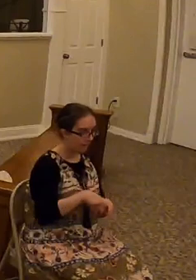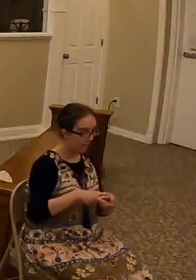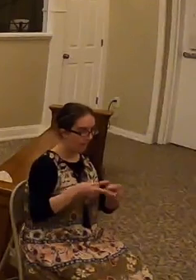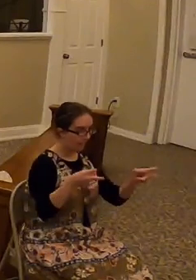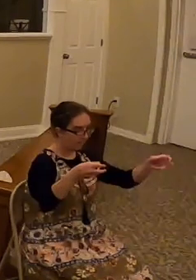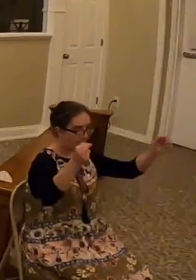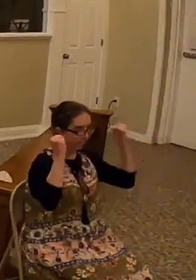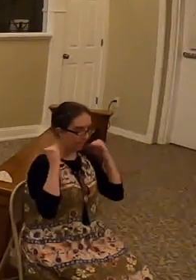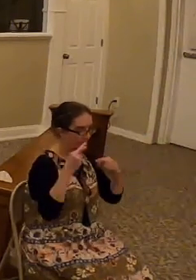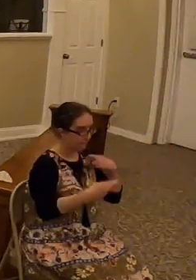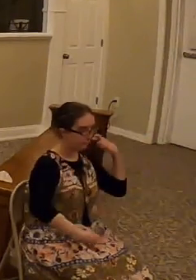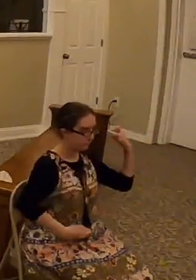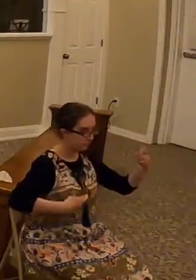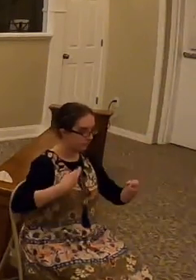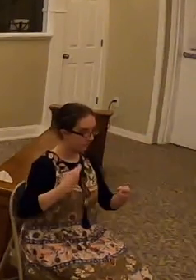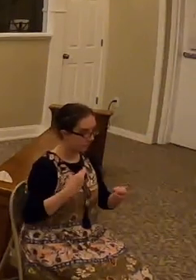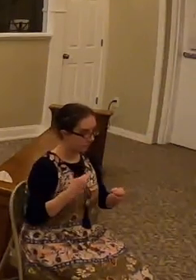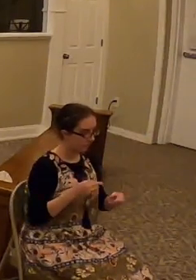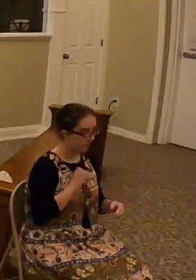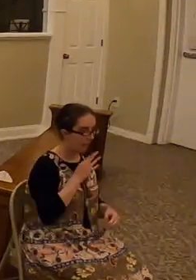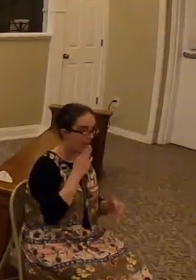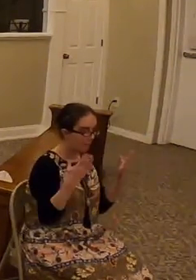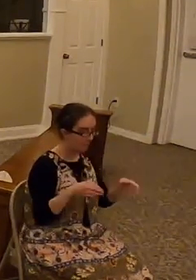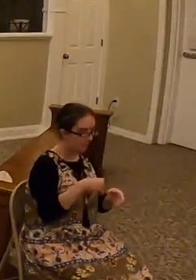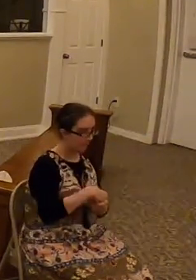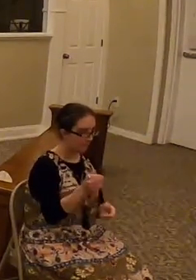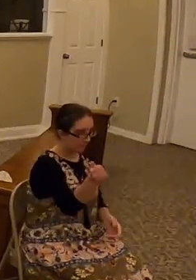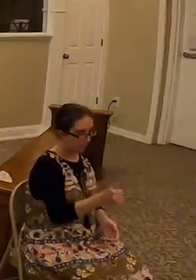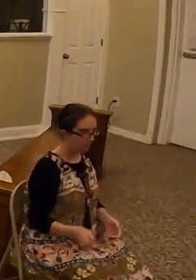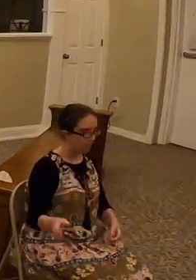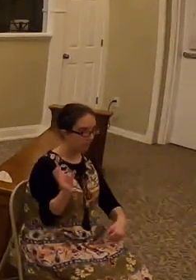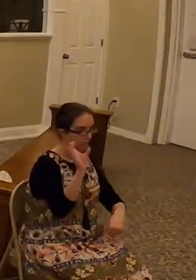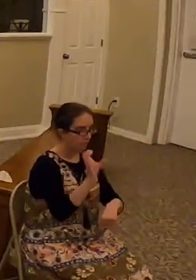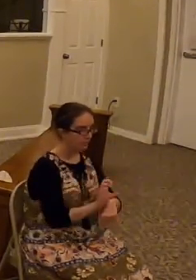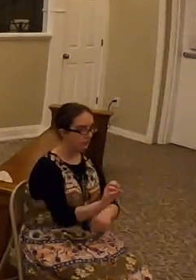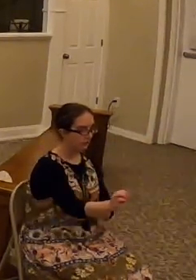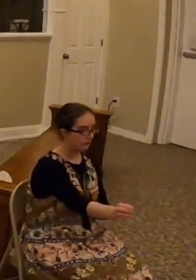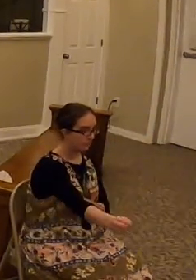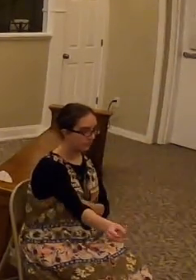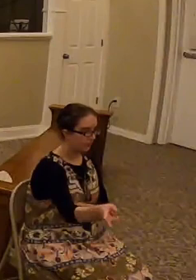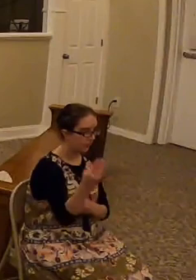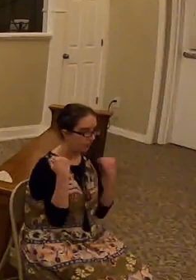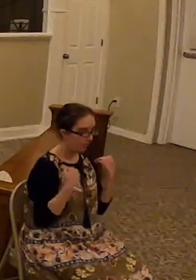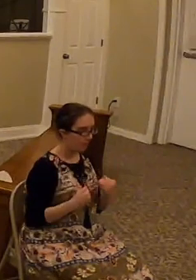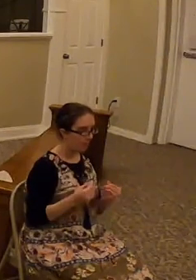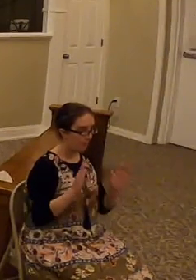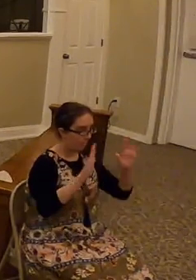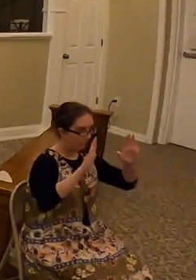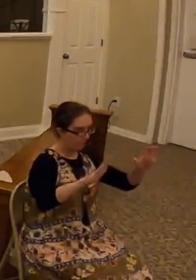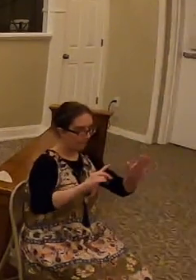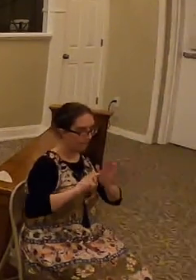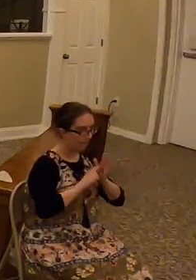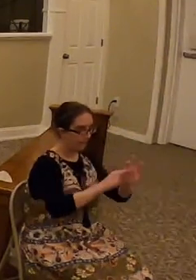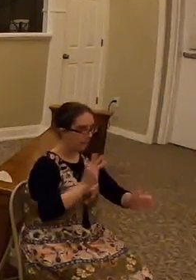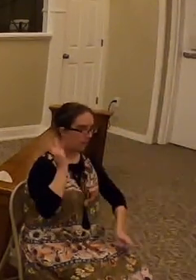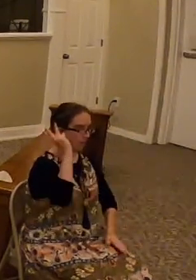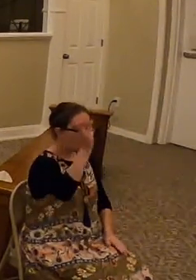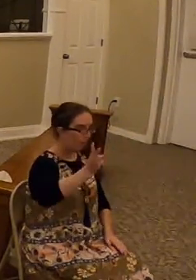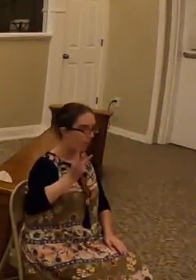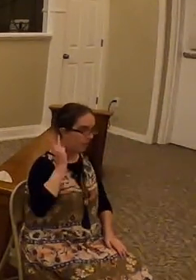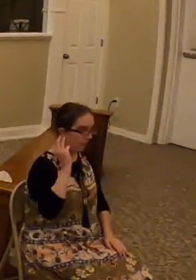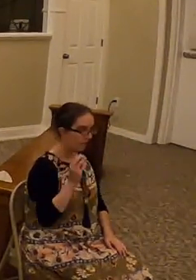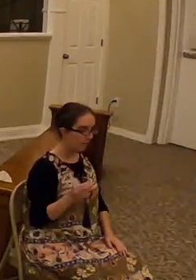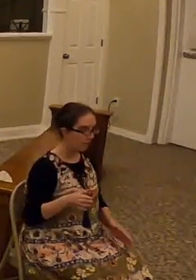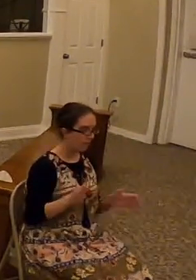most powerful revival mode I've ever been in any church. We were having miracles and signs and